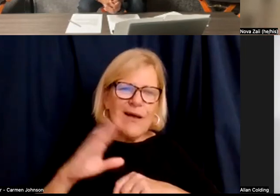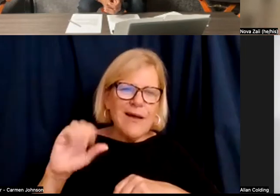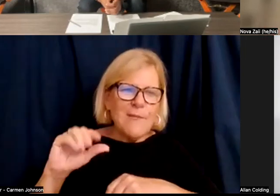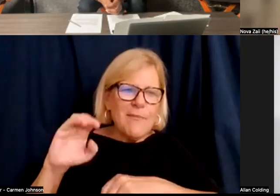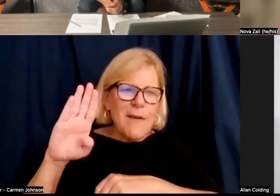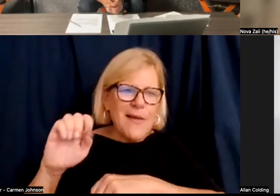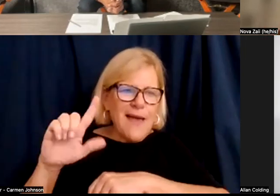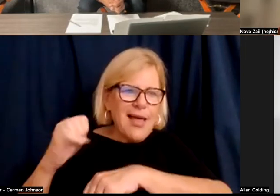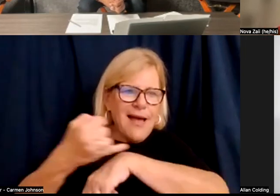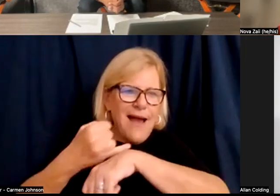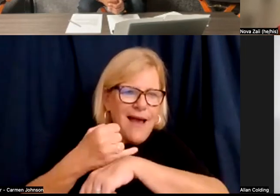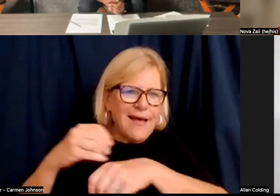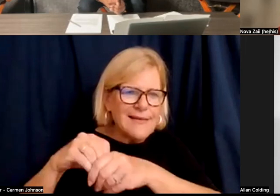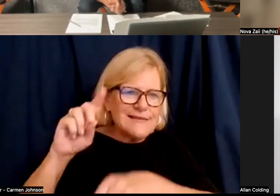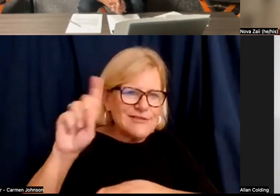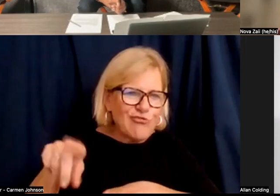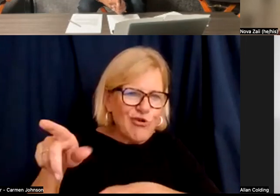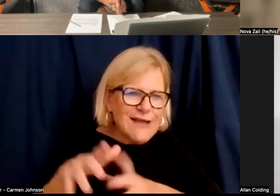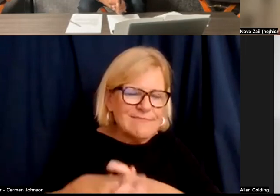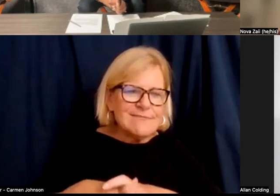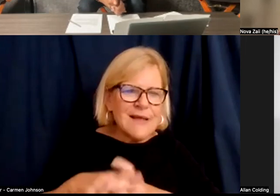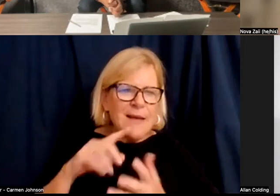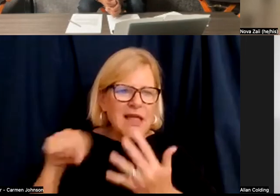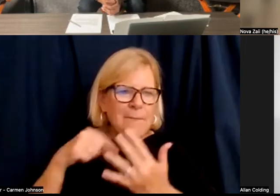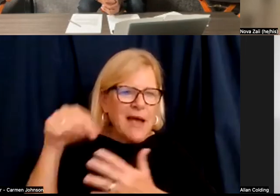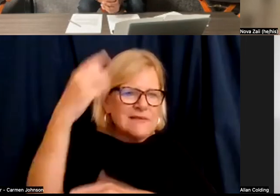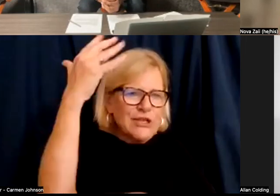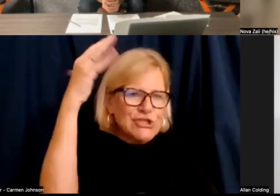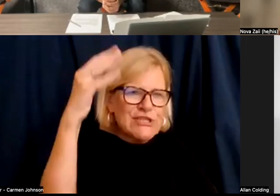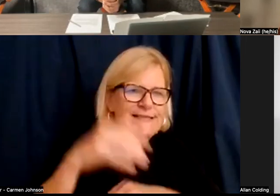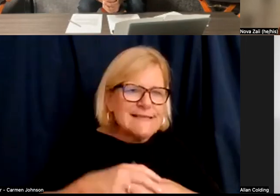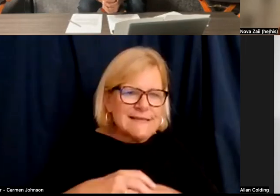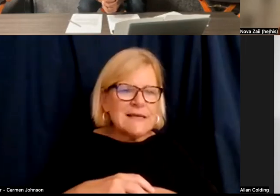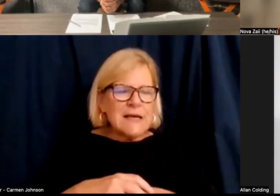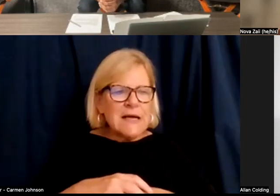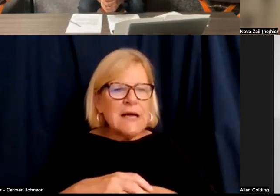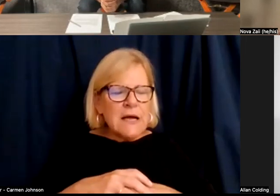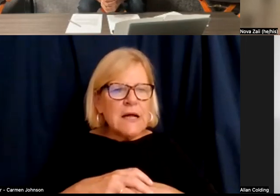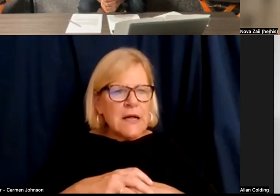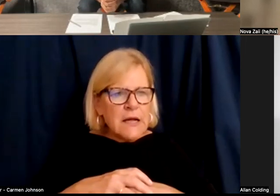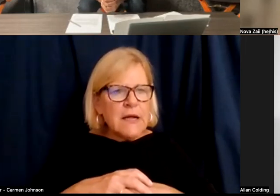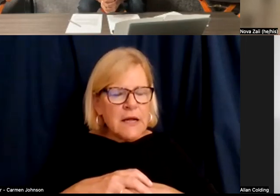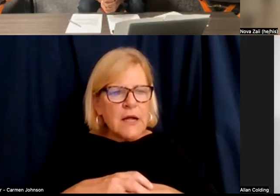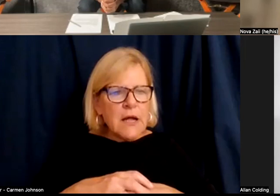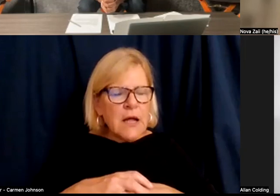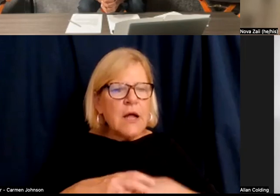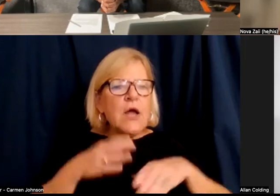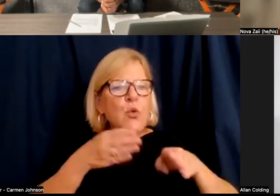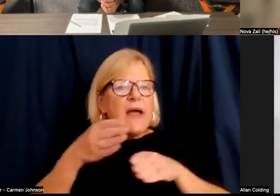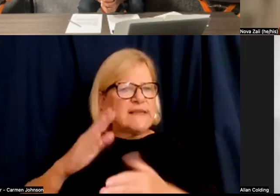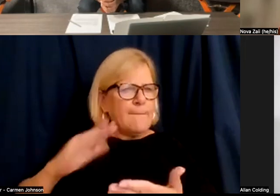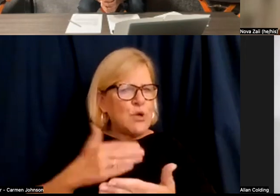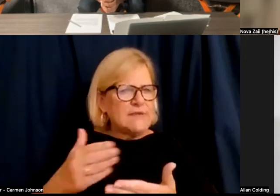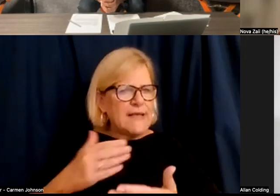Detroit. You know, being amongst the trees. These ways that music can be